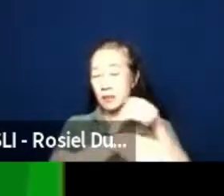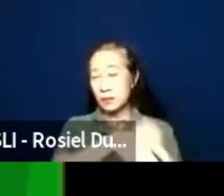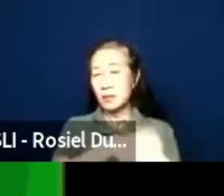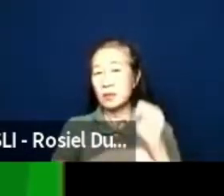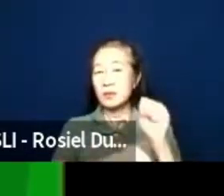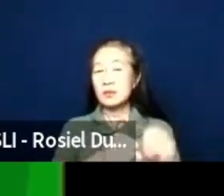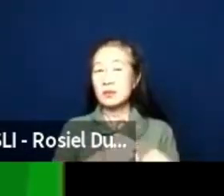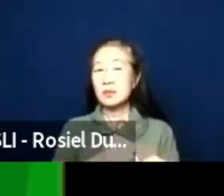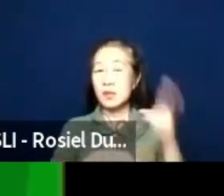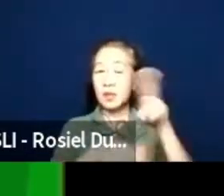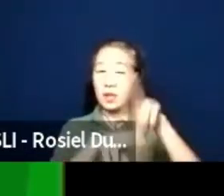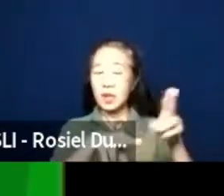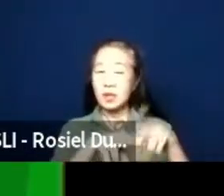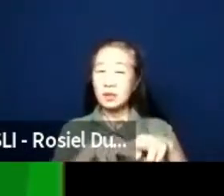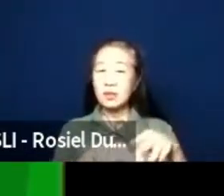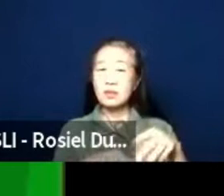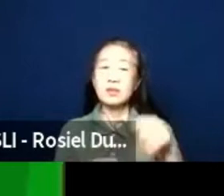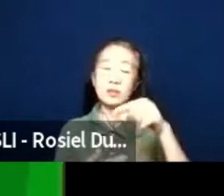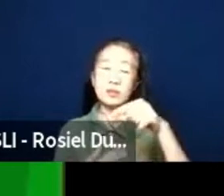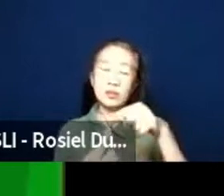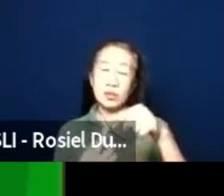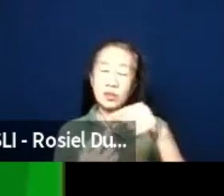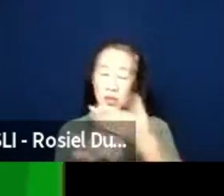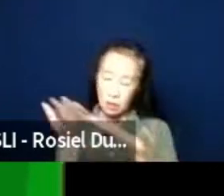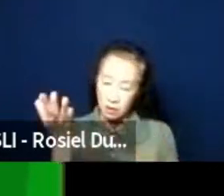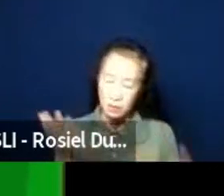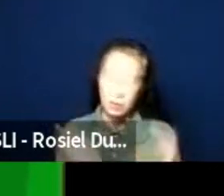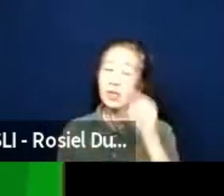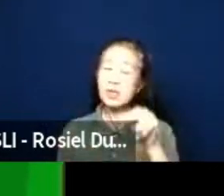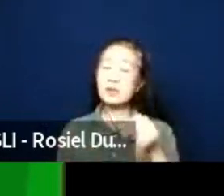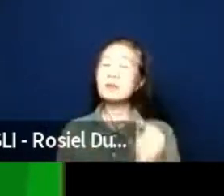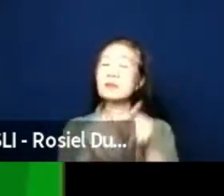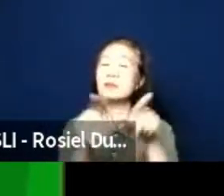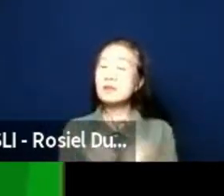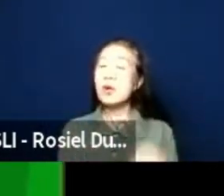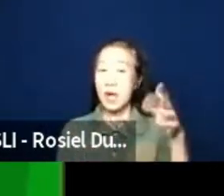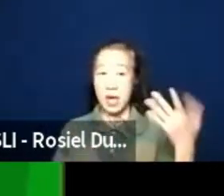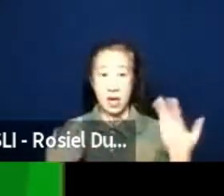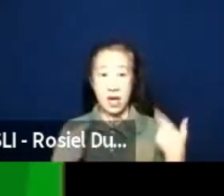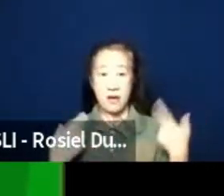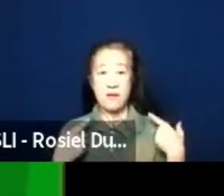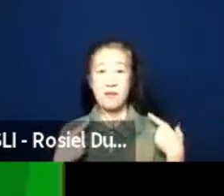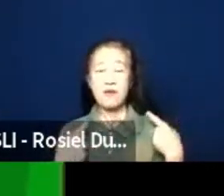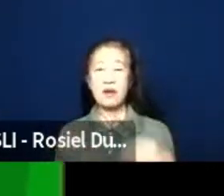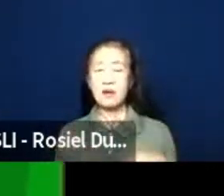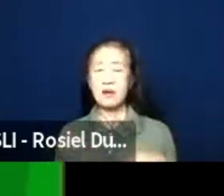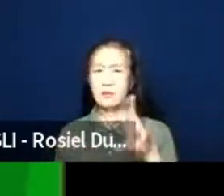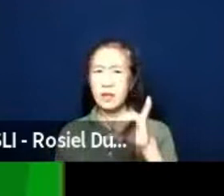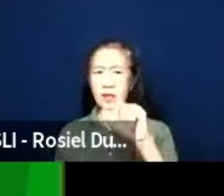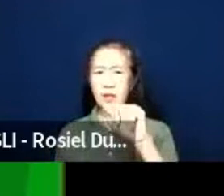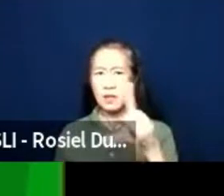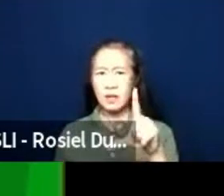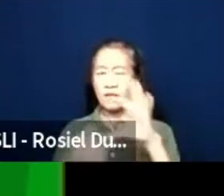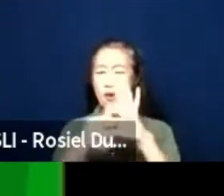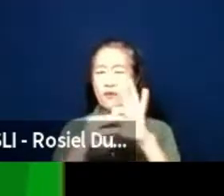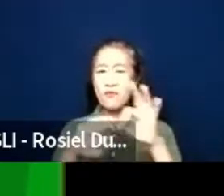medical information to your electronic devices. Consider also having a vial of life. Vial of